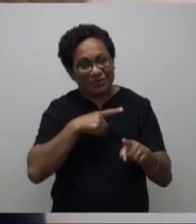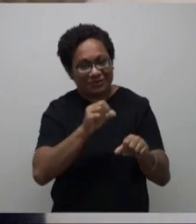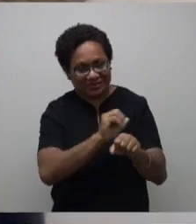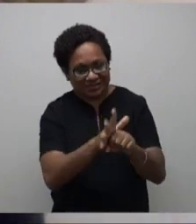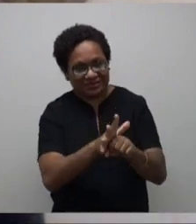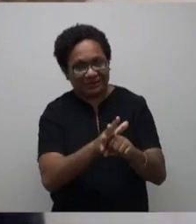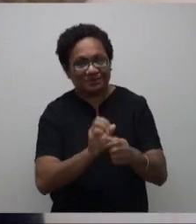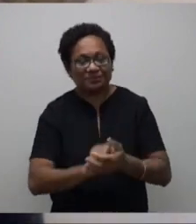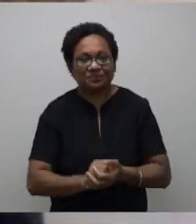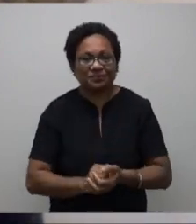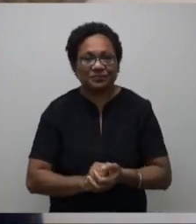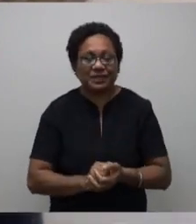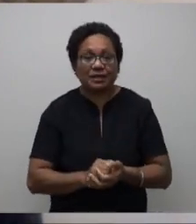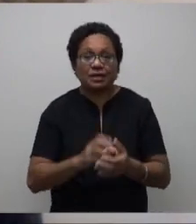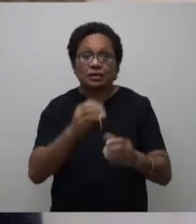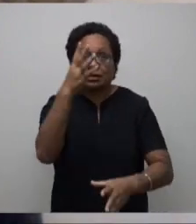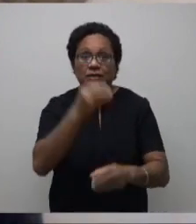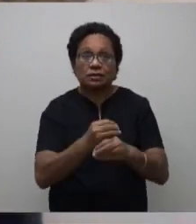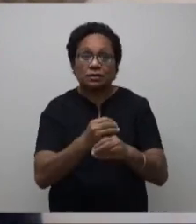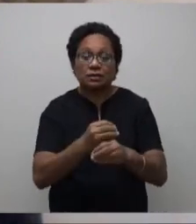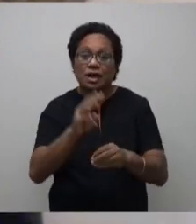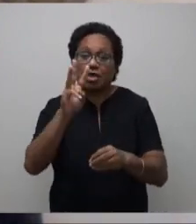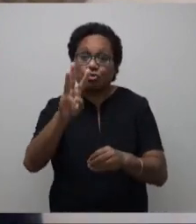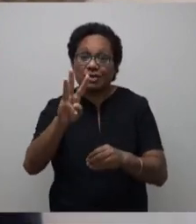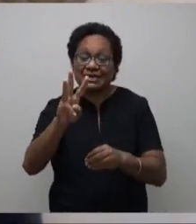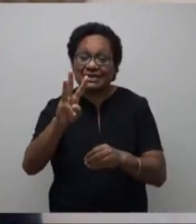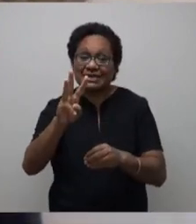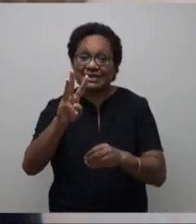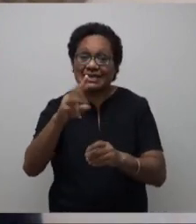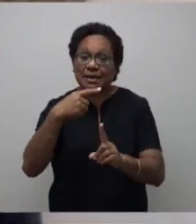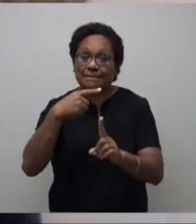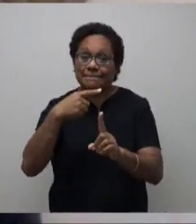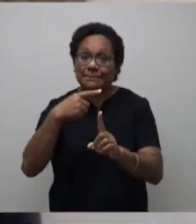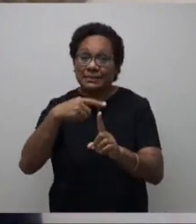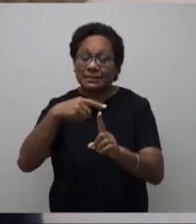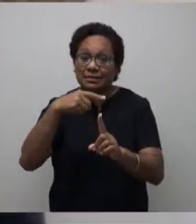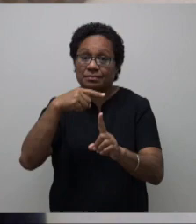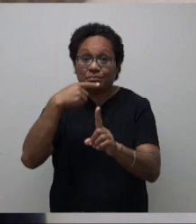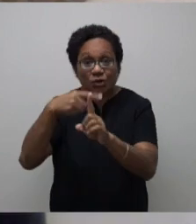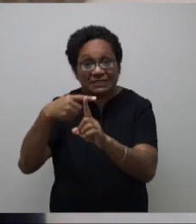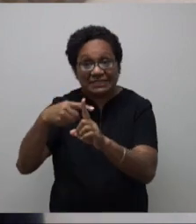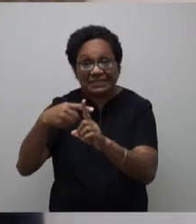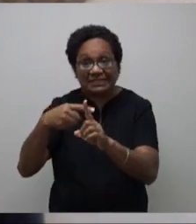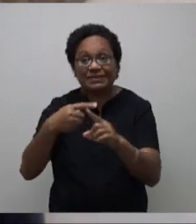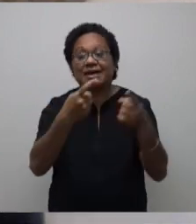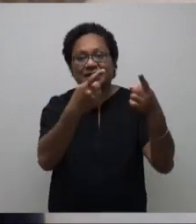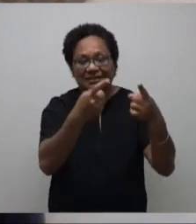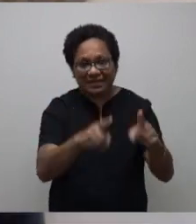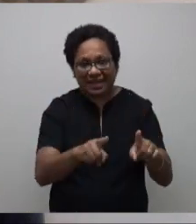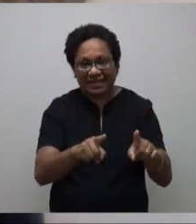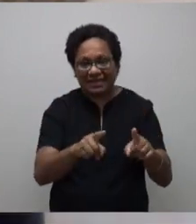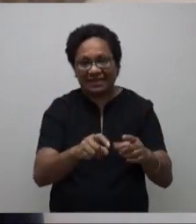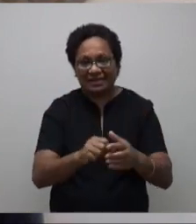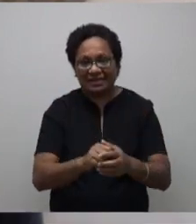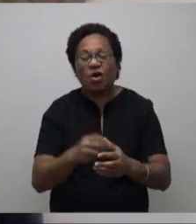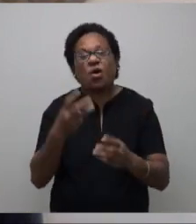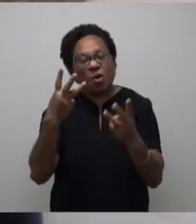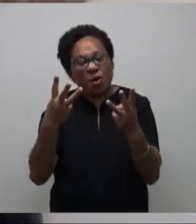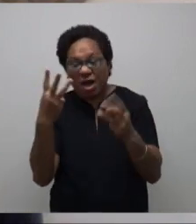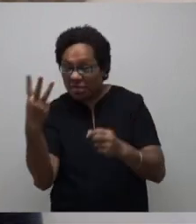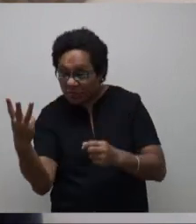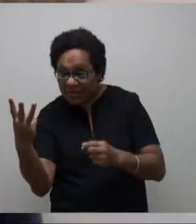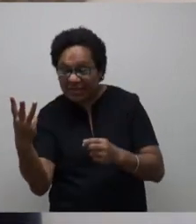and a total of 3 COVID-19 positive patients have died from pre-existing non-COVID